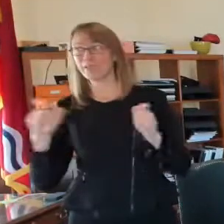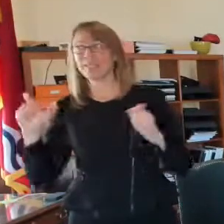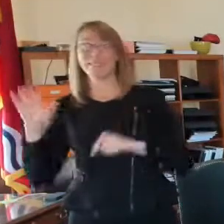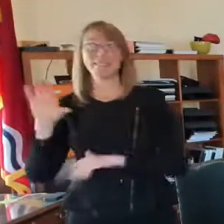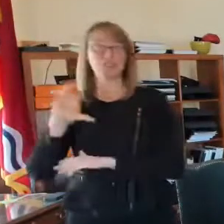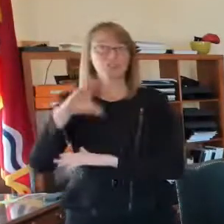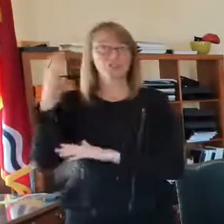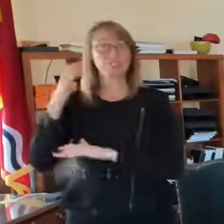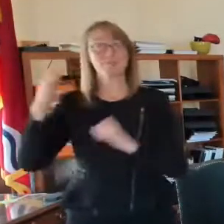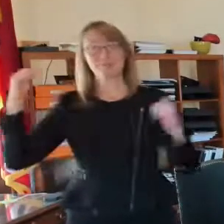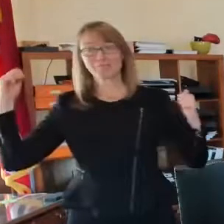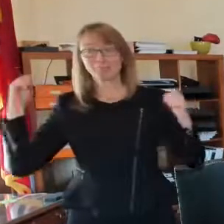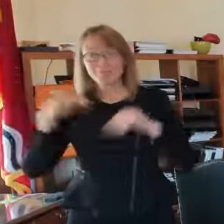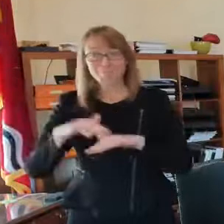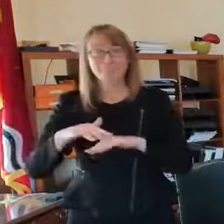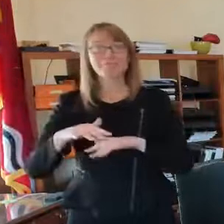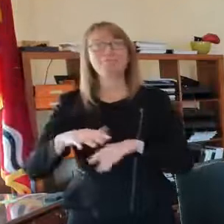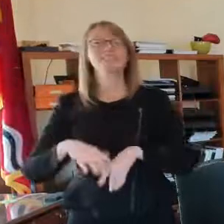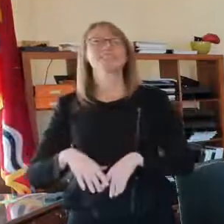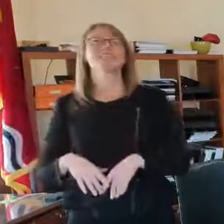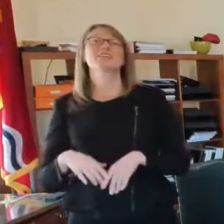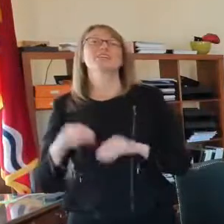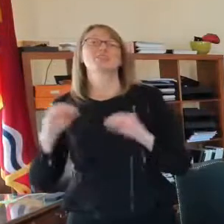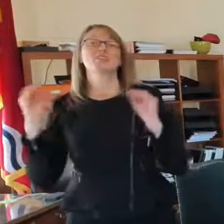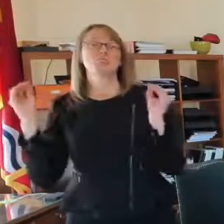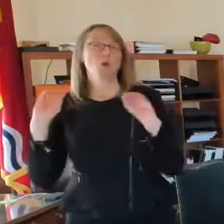no revelry